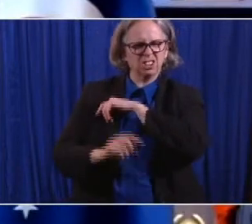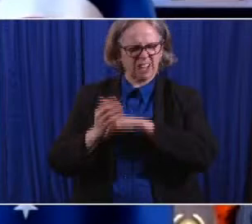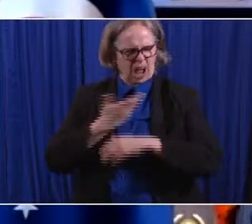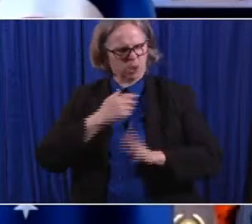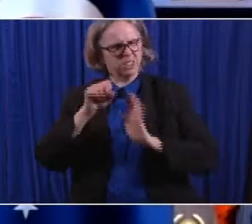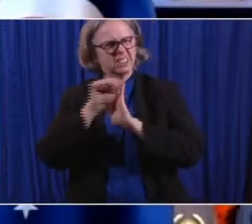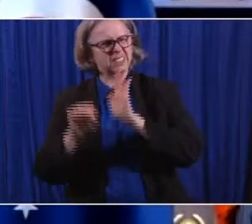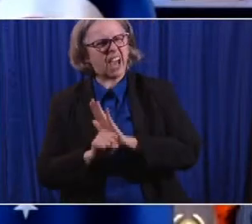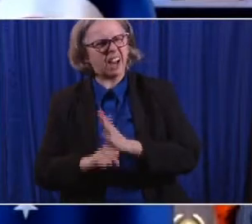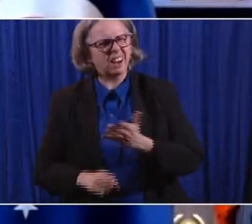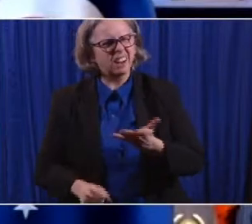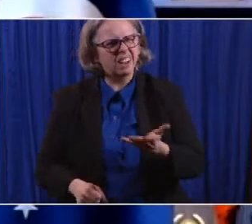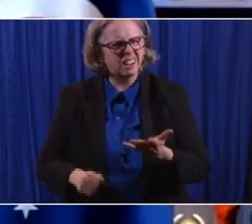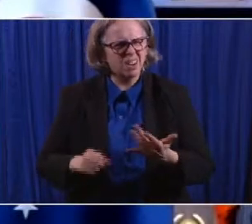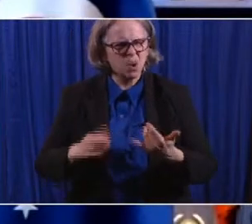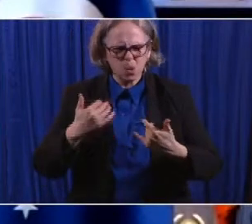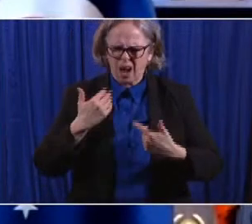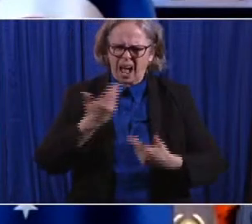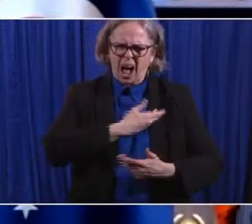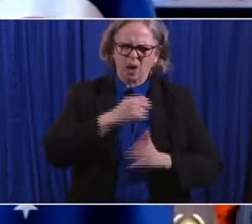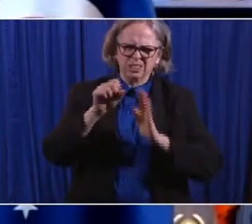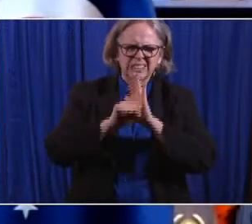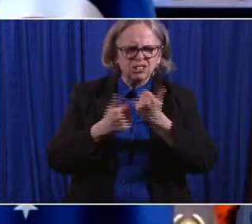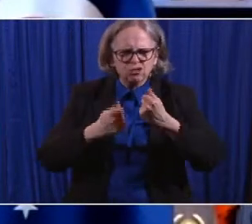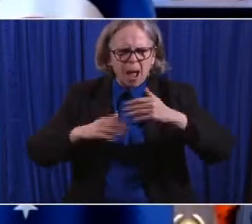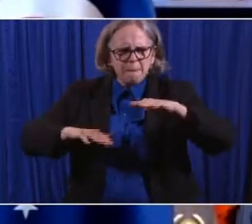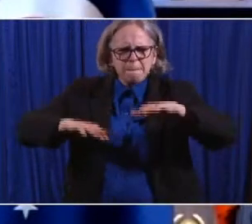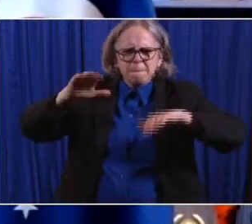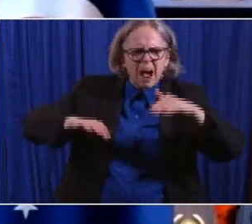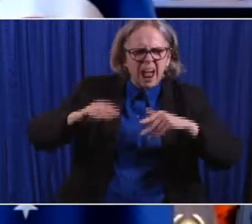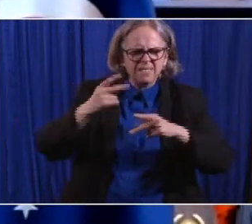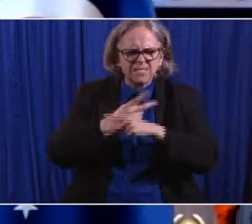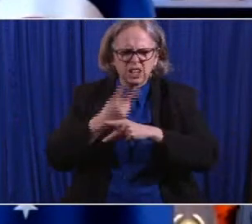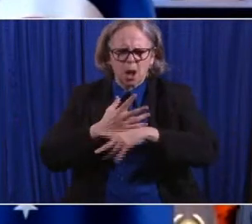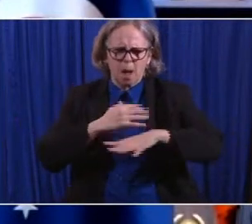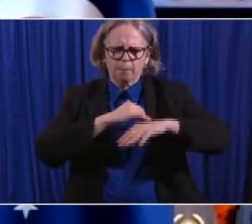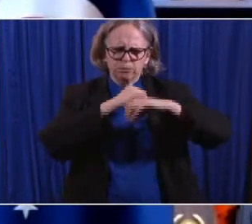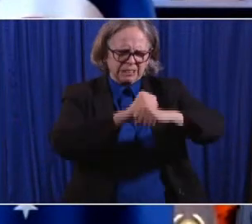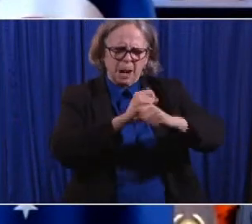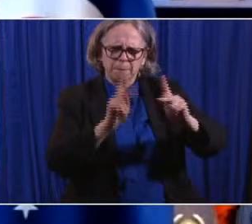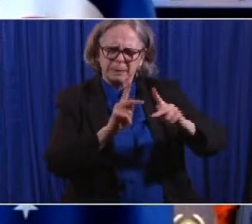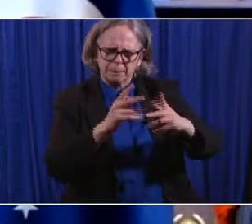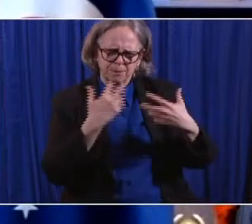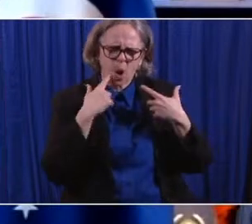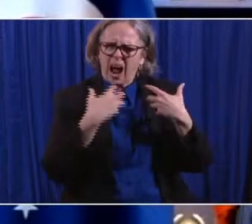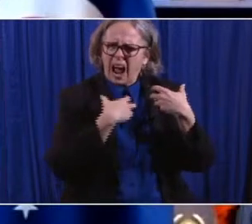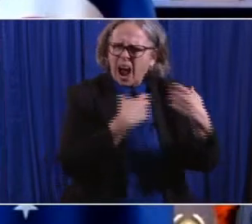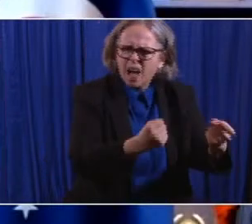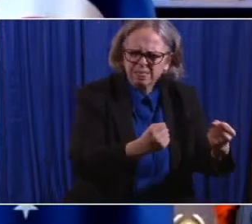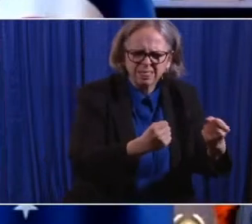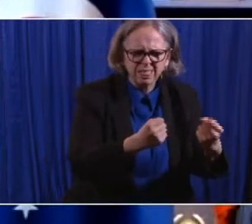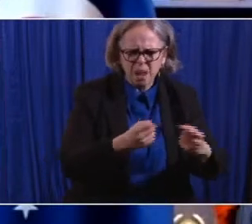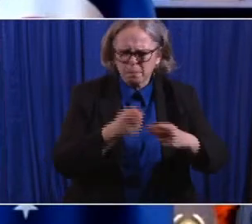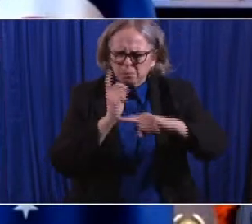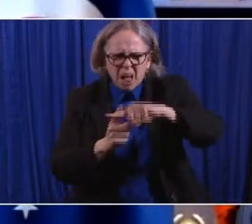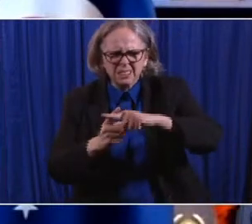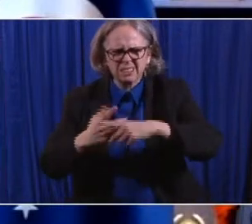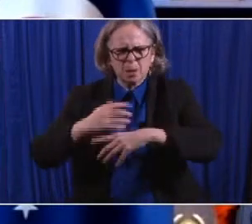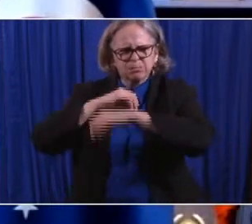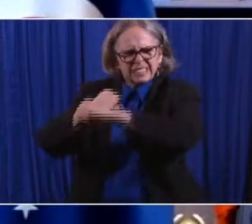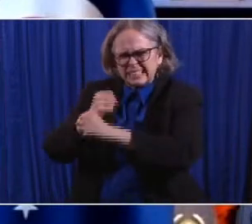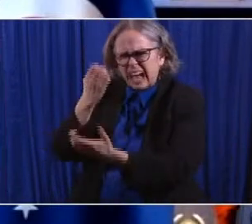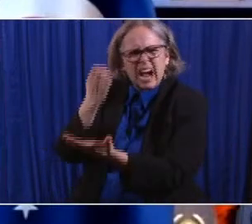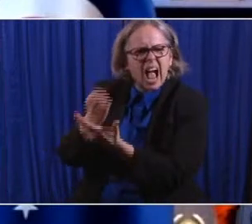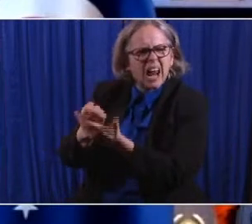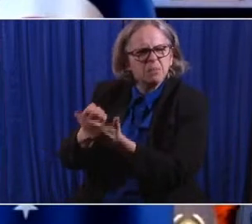protecting the health of its people from the pandemic and also protecting people's economic health, trying to get